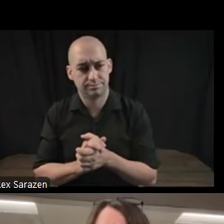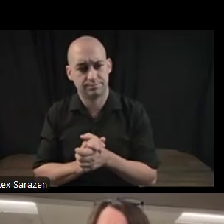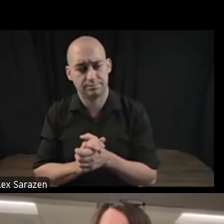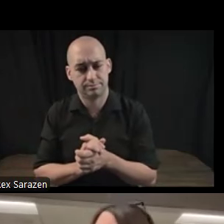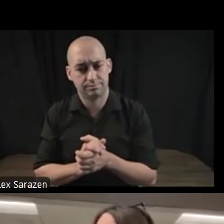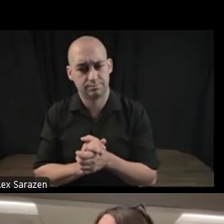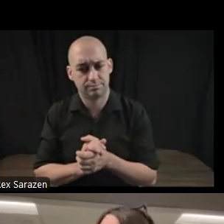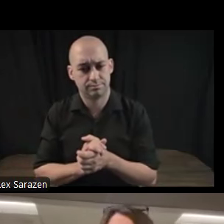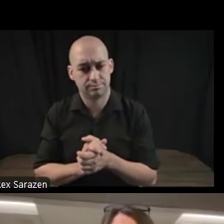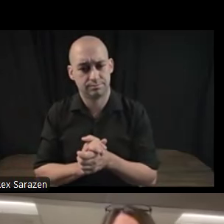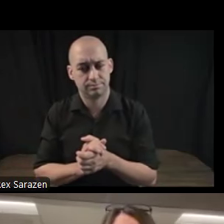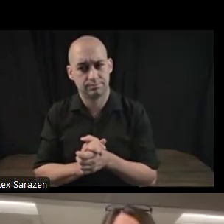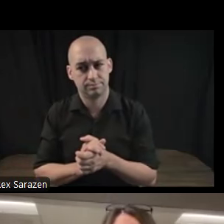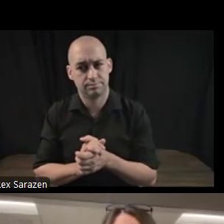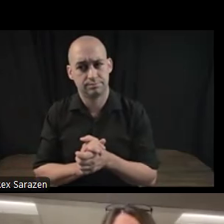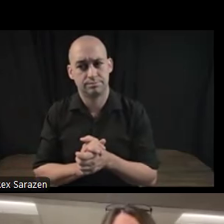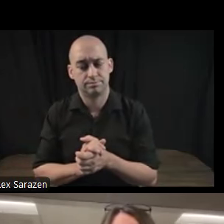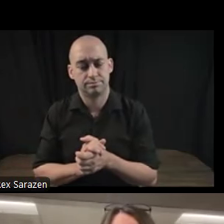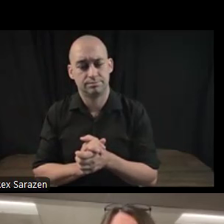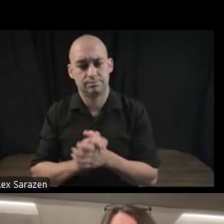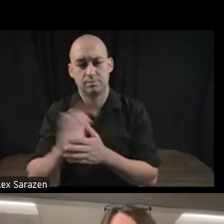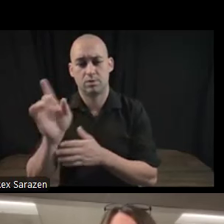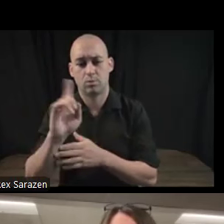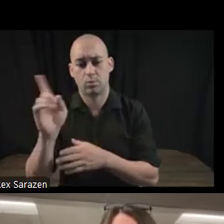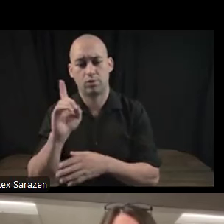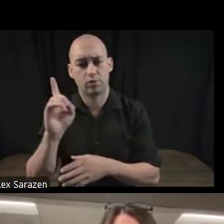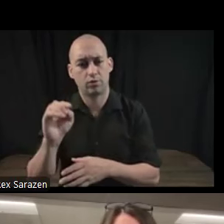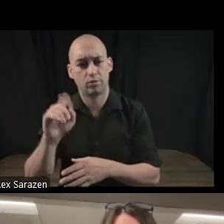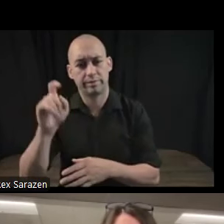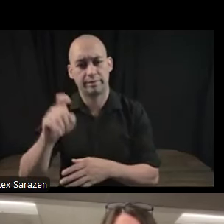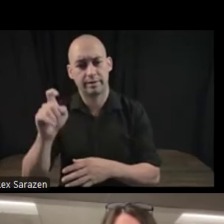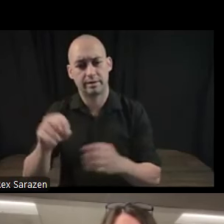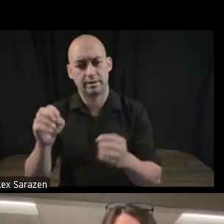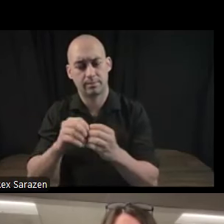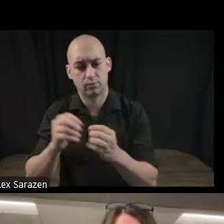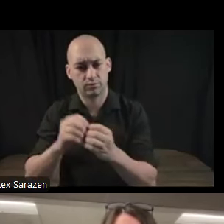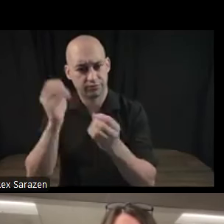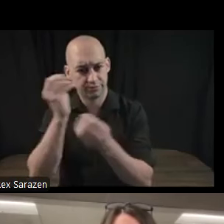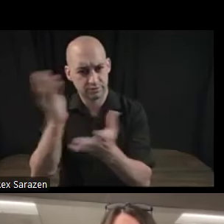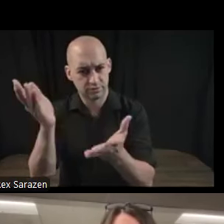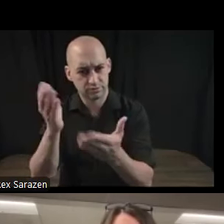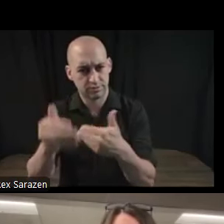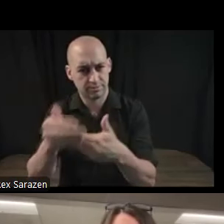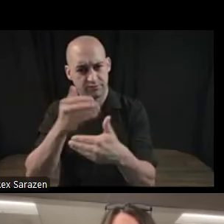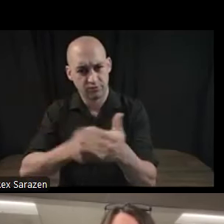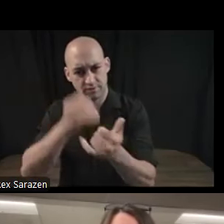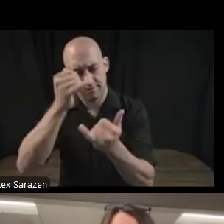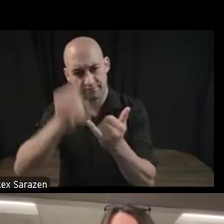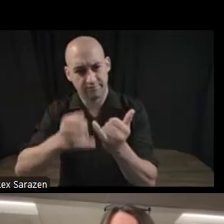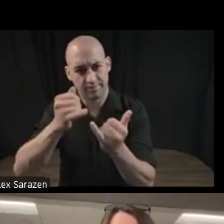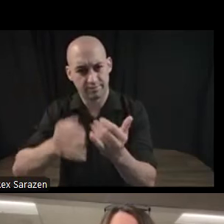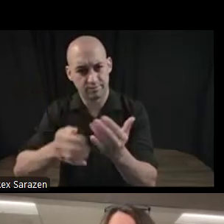Ask that again, real quick, Carlos. Where do we need further input or engagement before finalizing